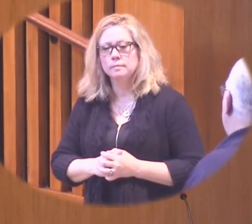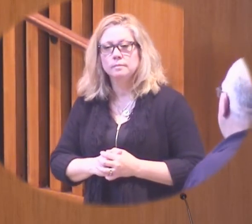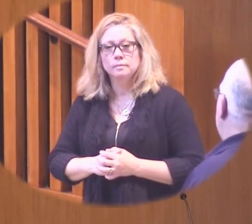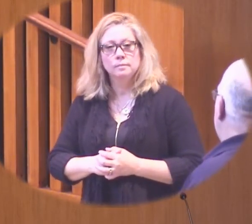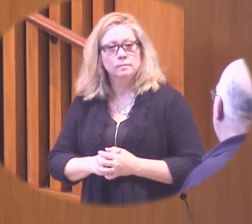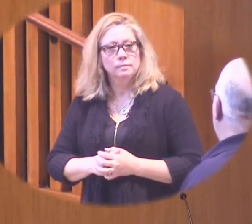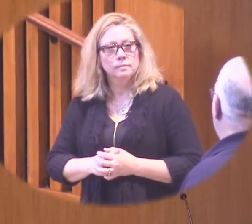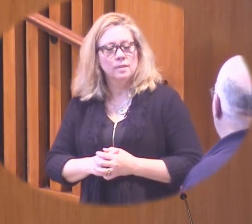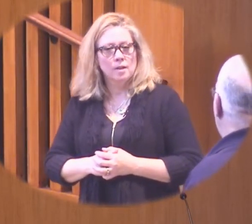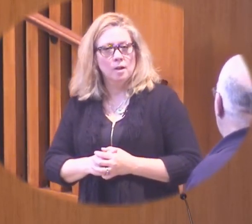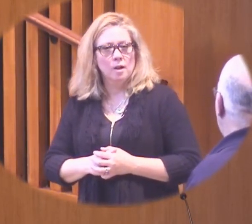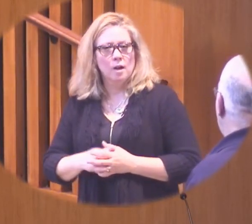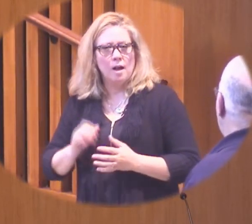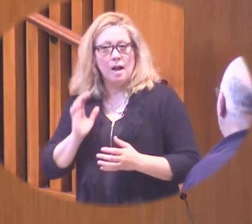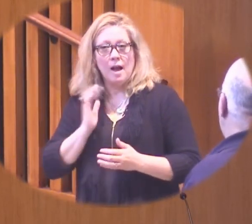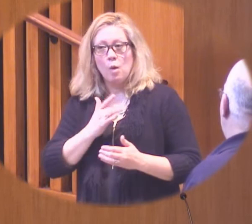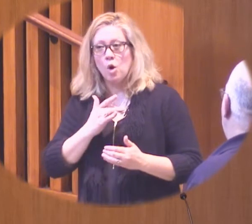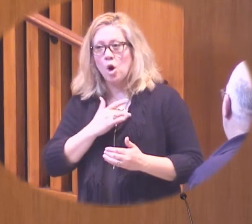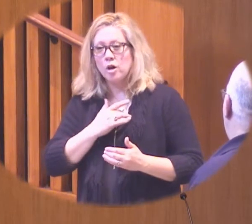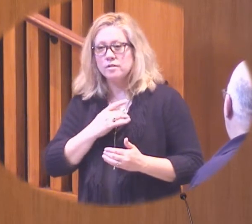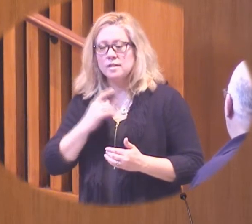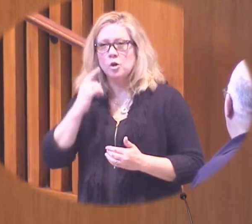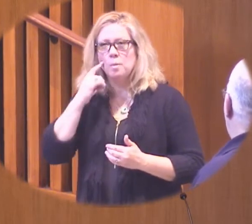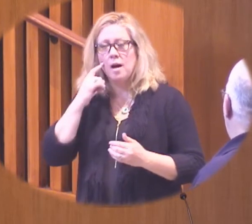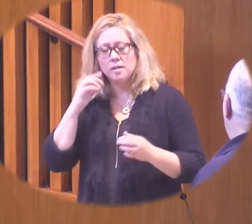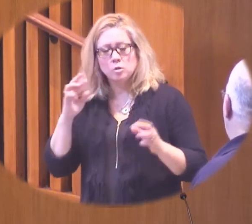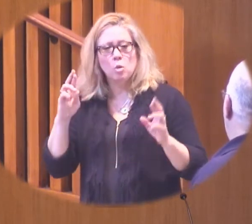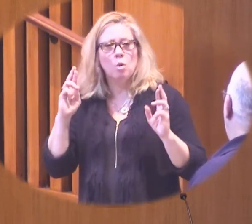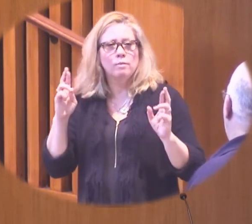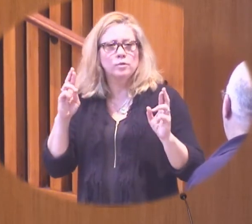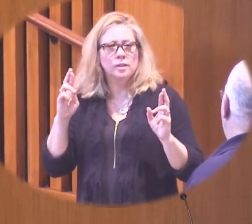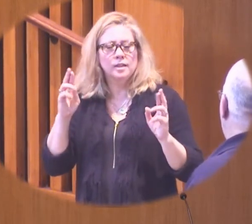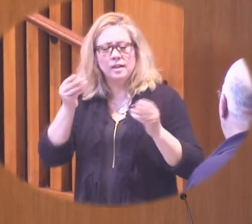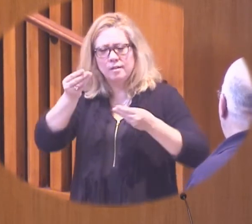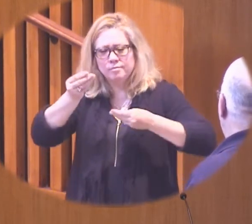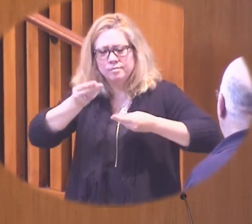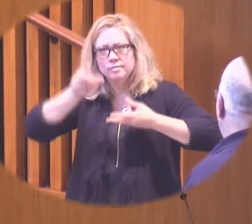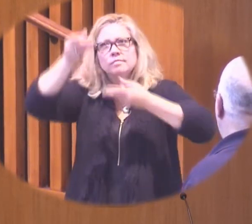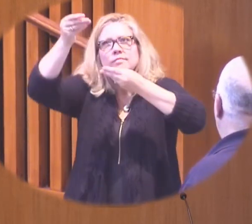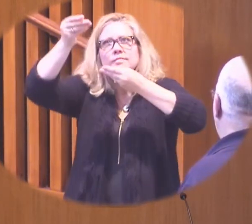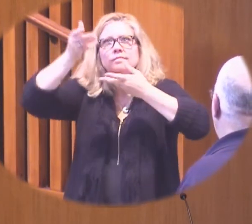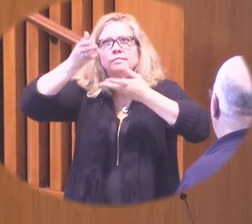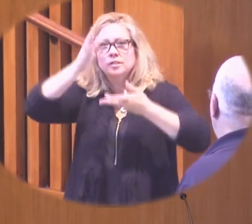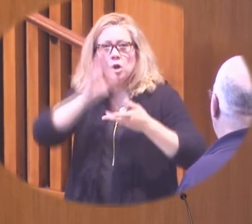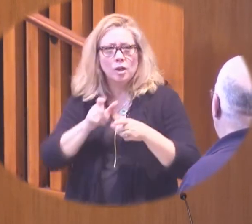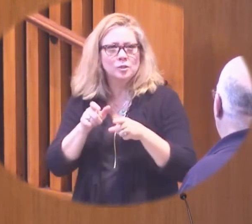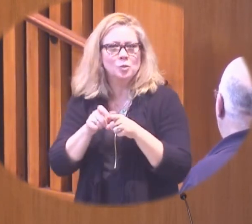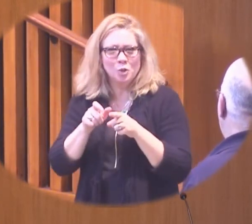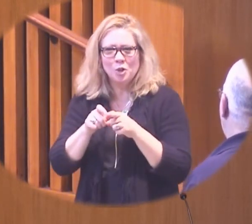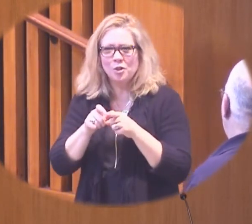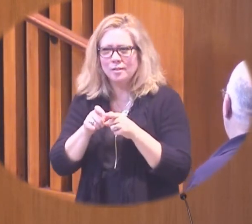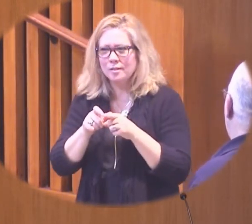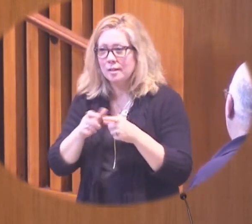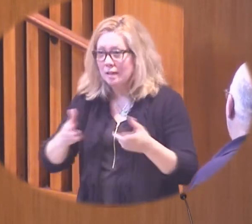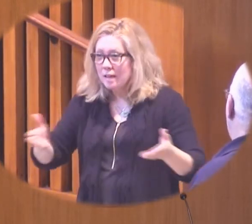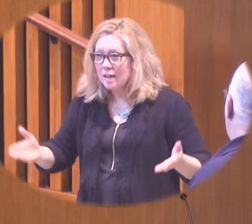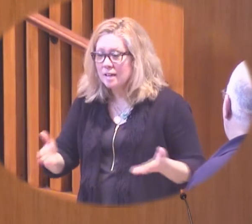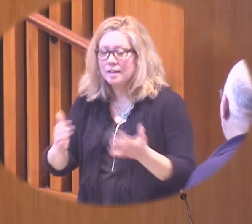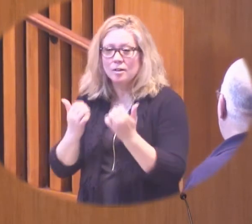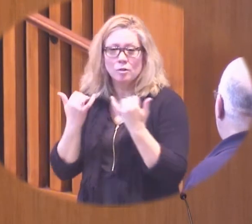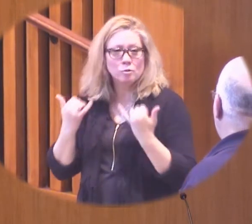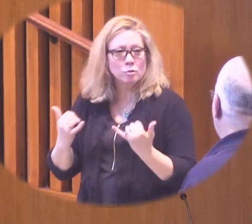Having hopefully in our hearts and minds been formed by the very word of our God, and here